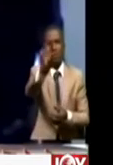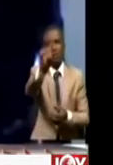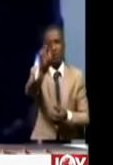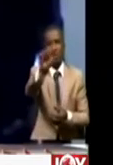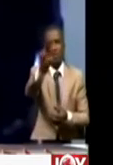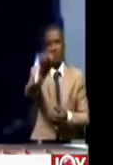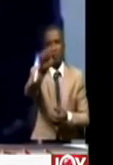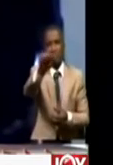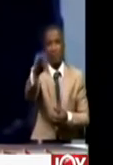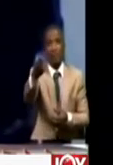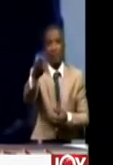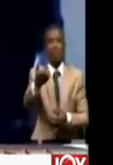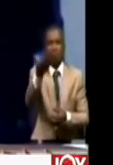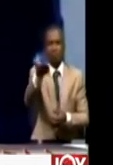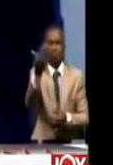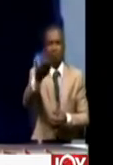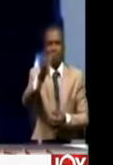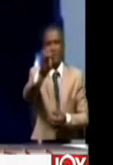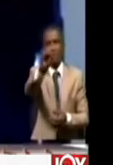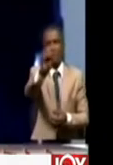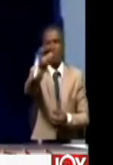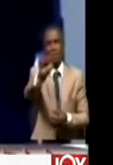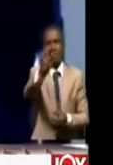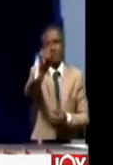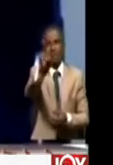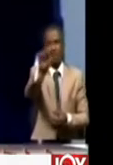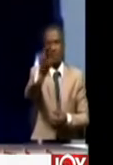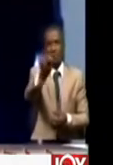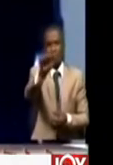Come again? Let's go to Savannah.